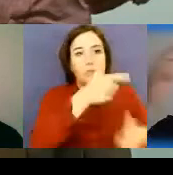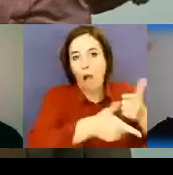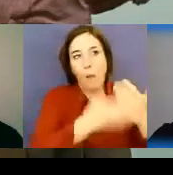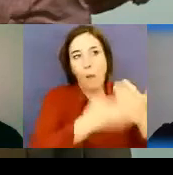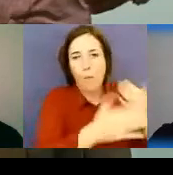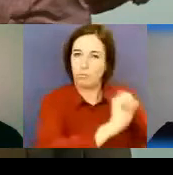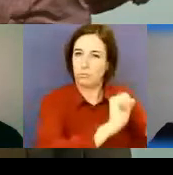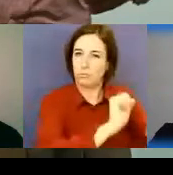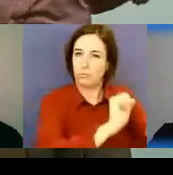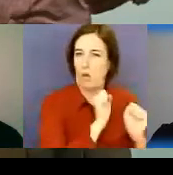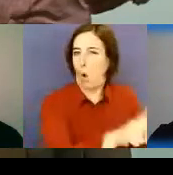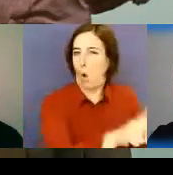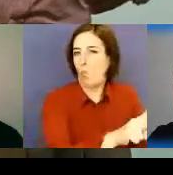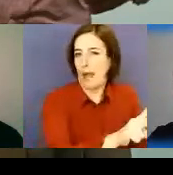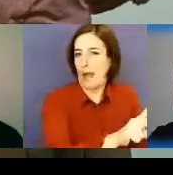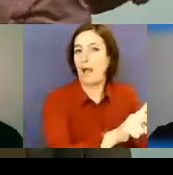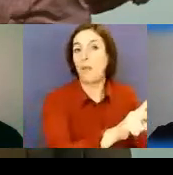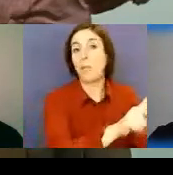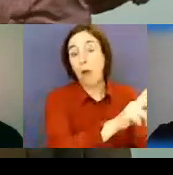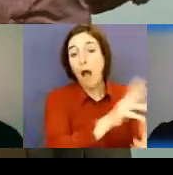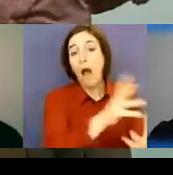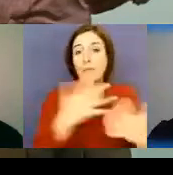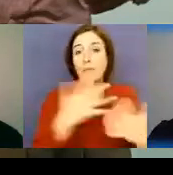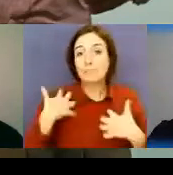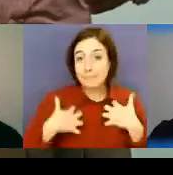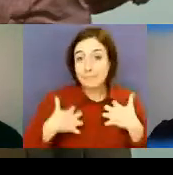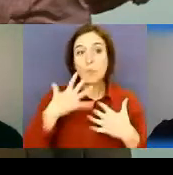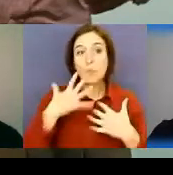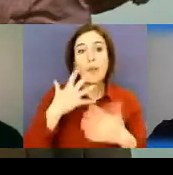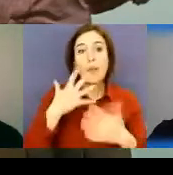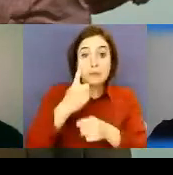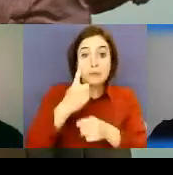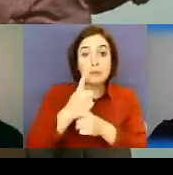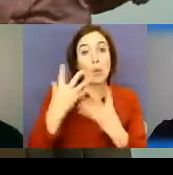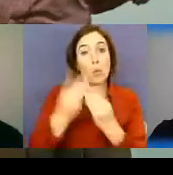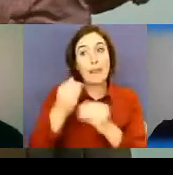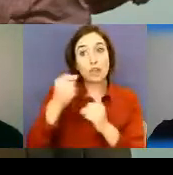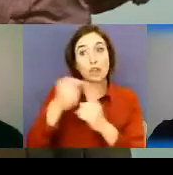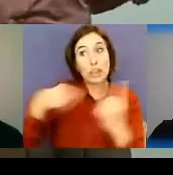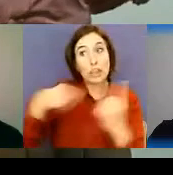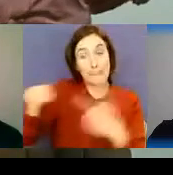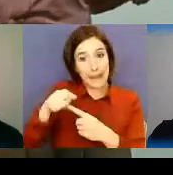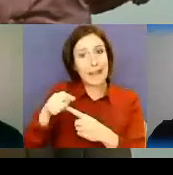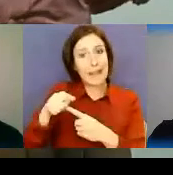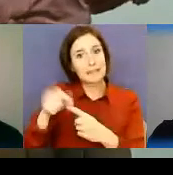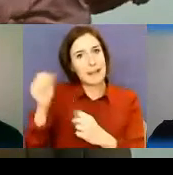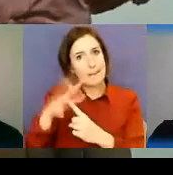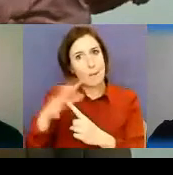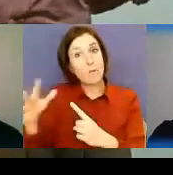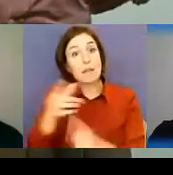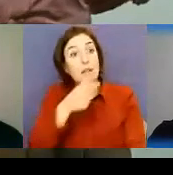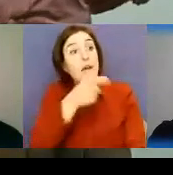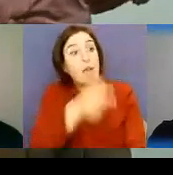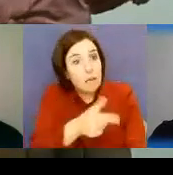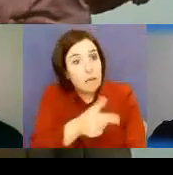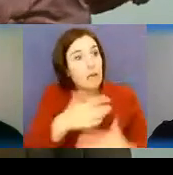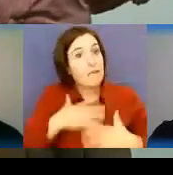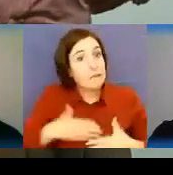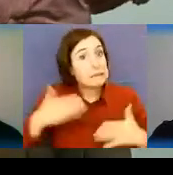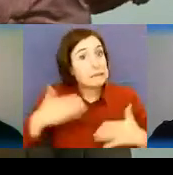held, physical activity is part of that feedback. So I'm not sure it answers your question, but it's almost like what more can we do? I